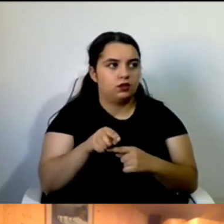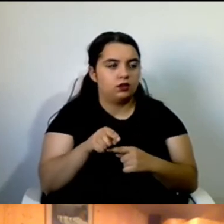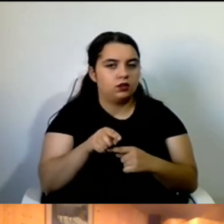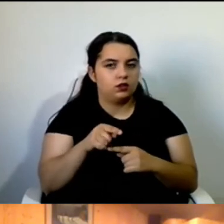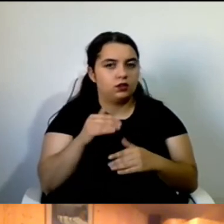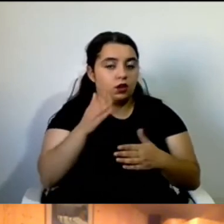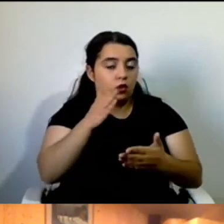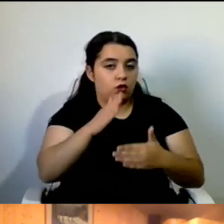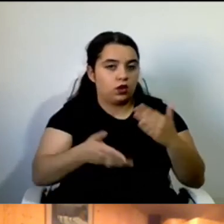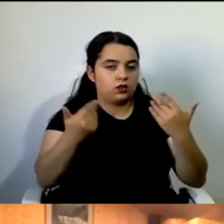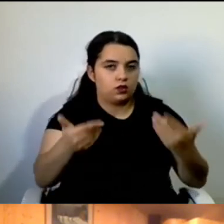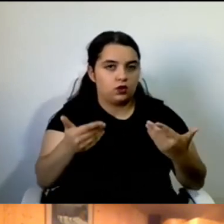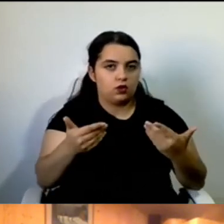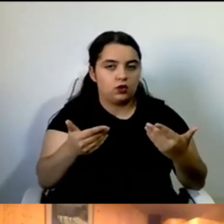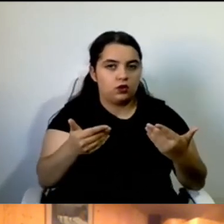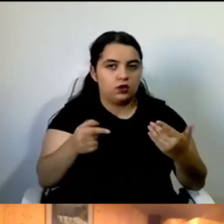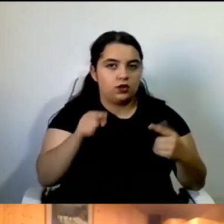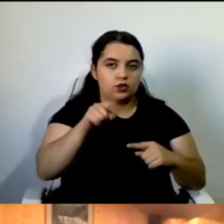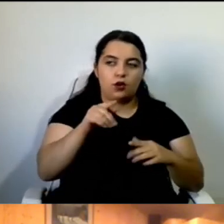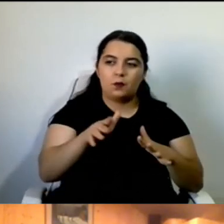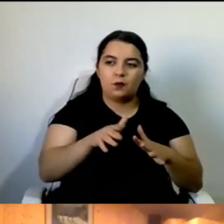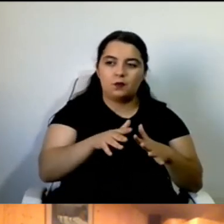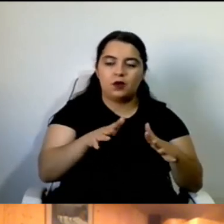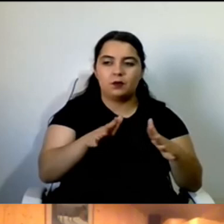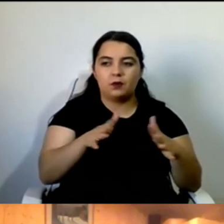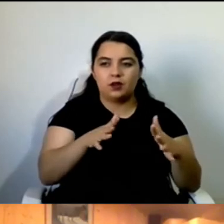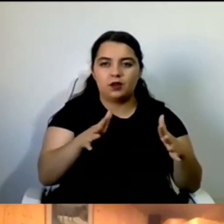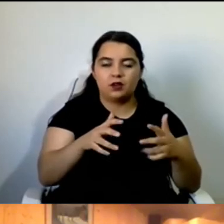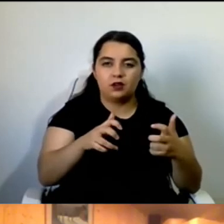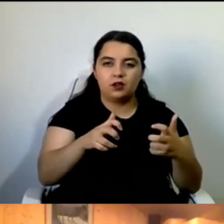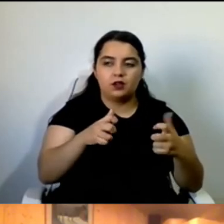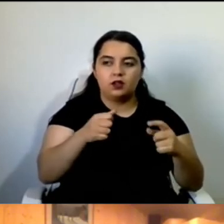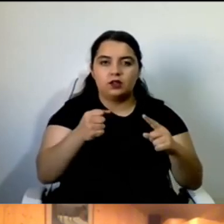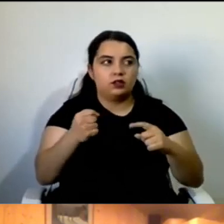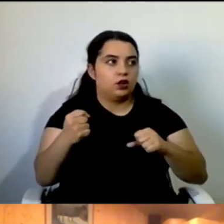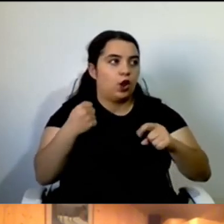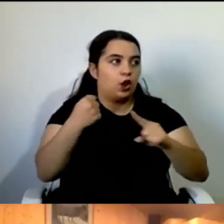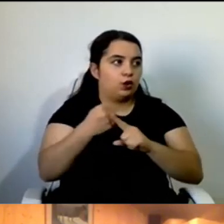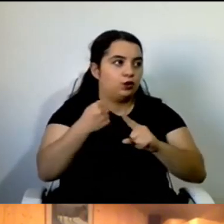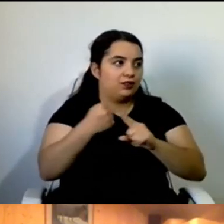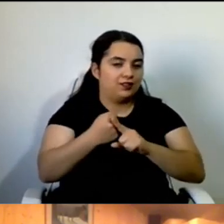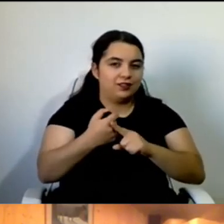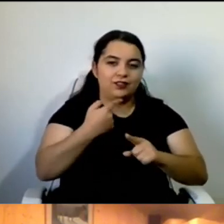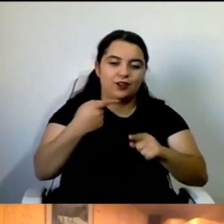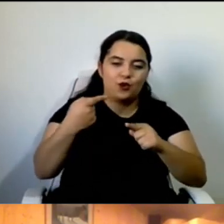now. There's a big push from some of the parties in the government to kind of change this so that